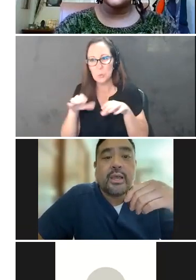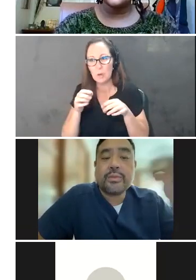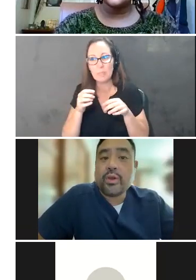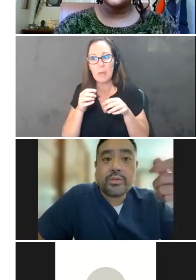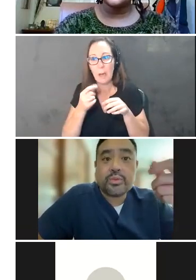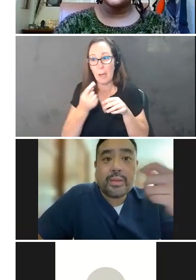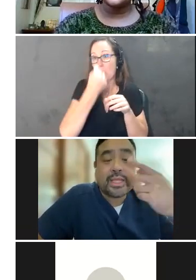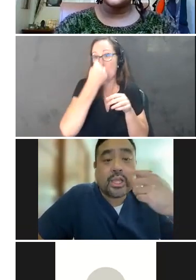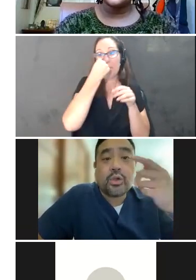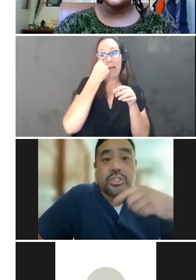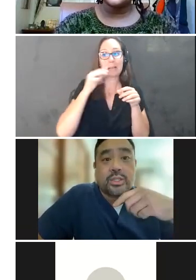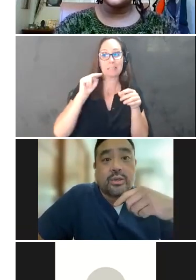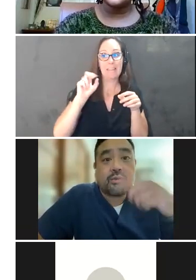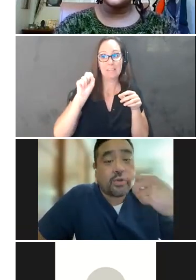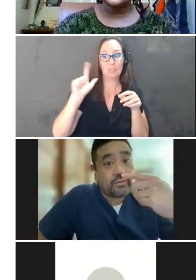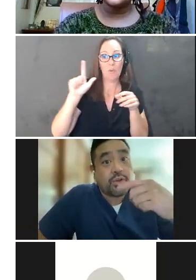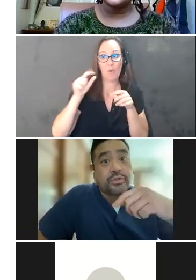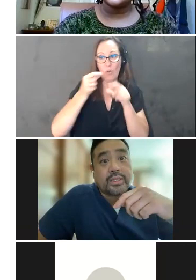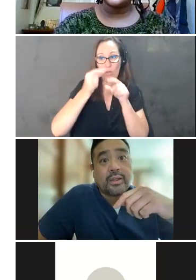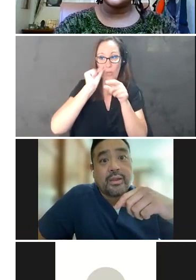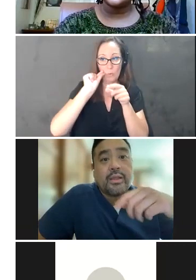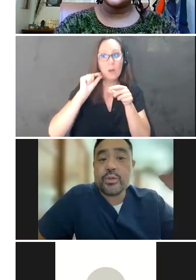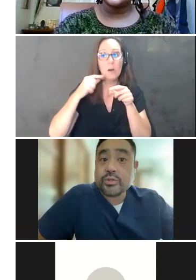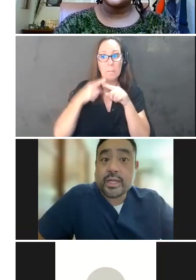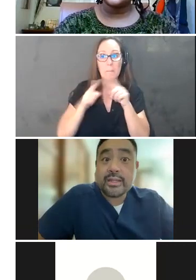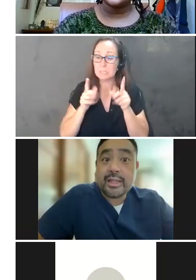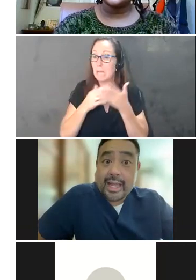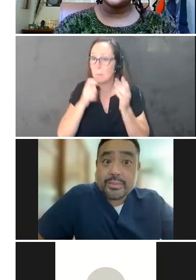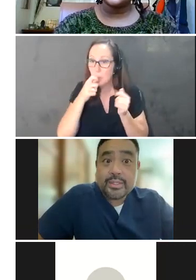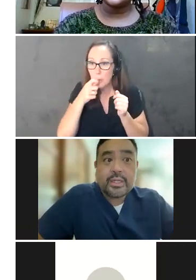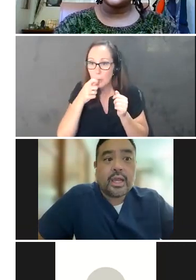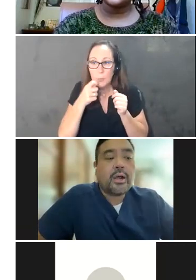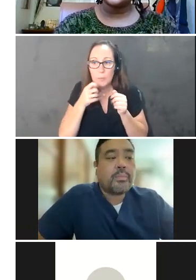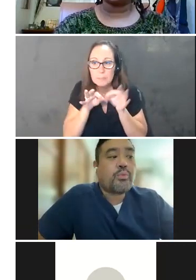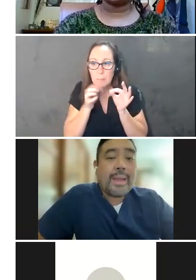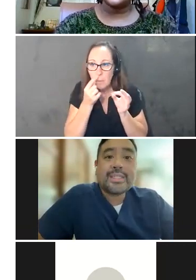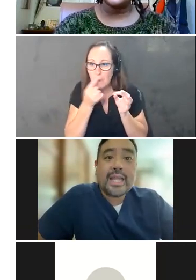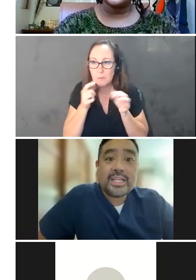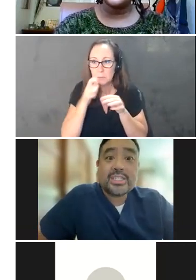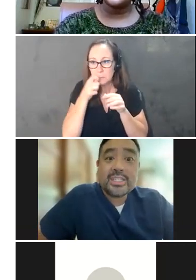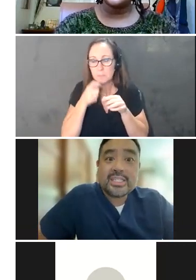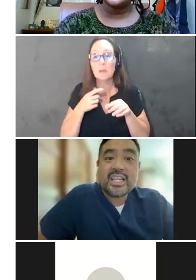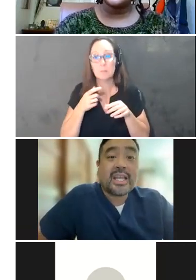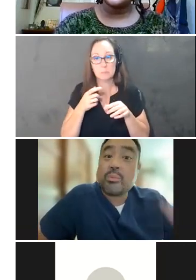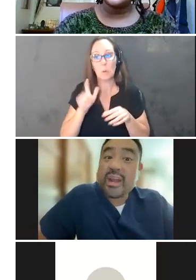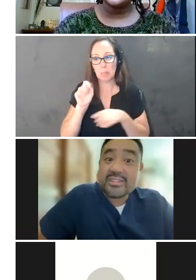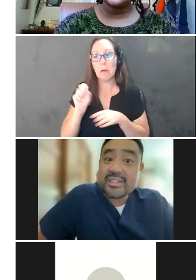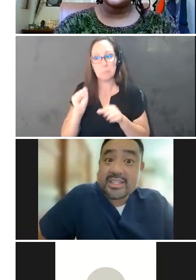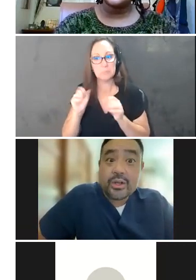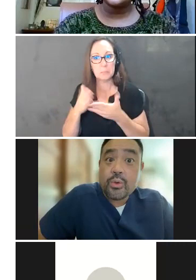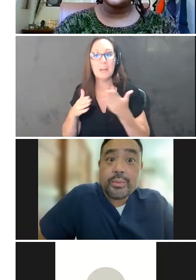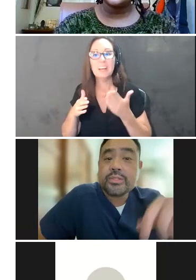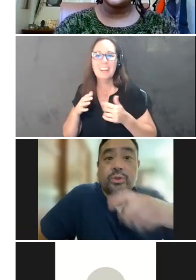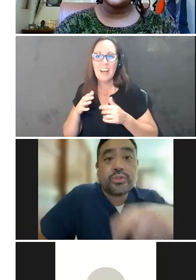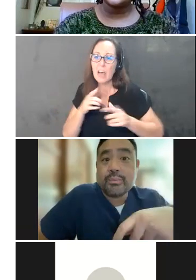nasopharynx. But there are other swabs that can go in just the front of your nose right there. Those are done in labs. Rapid antigen testing is like a pregnancy